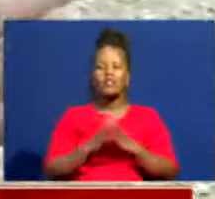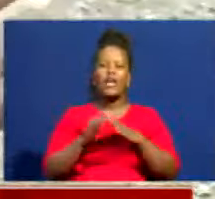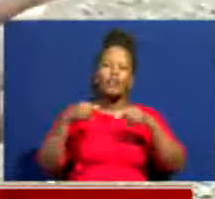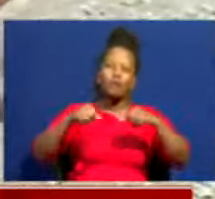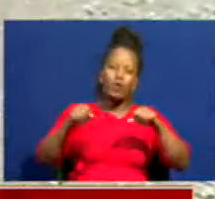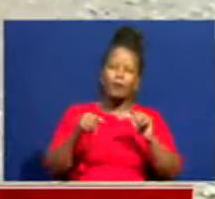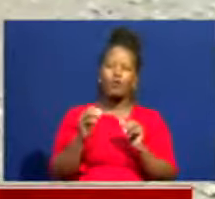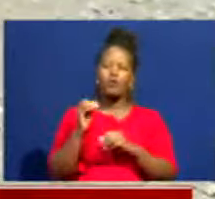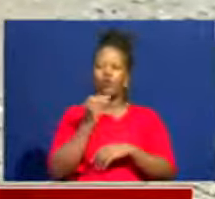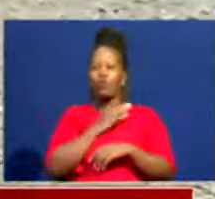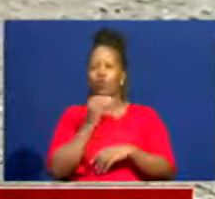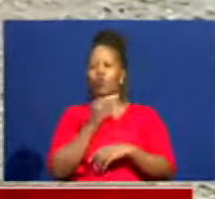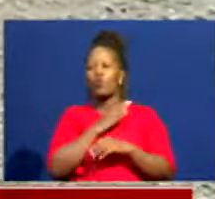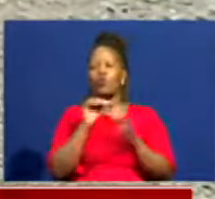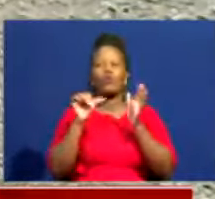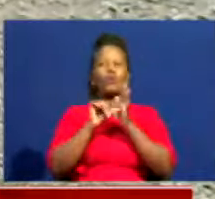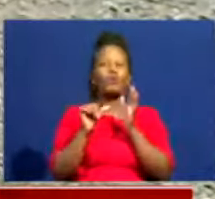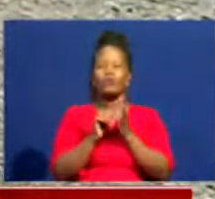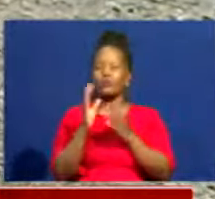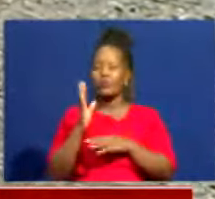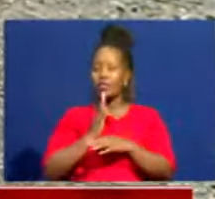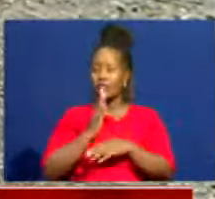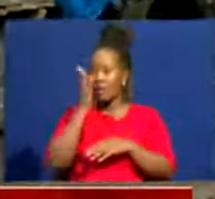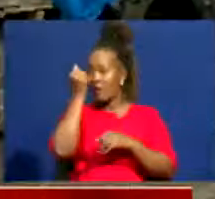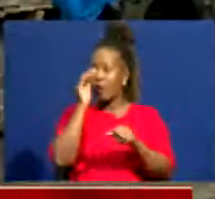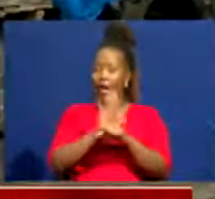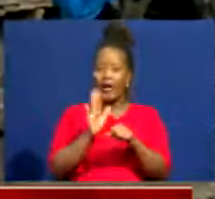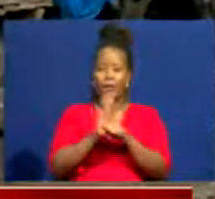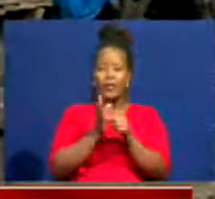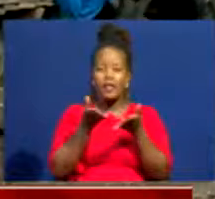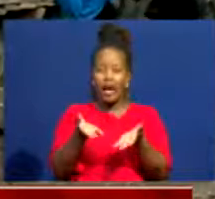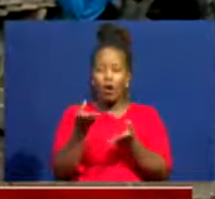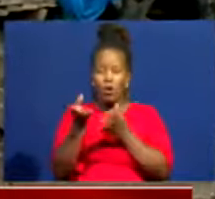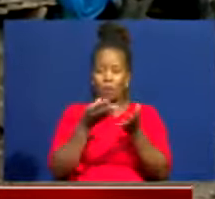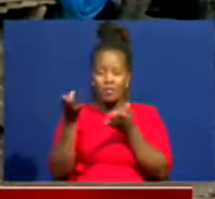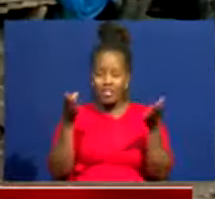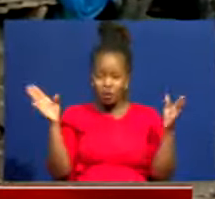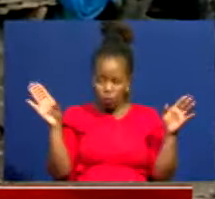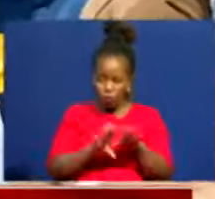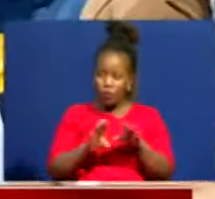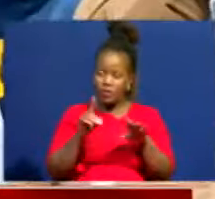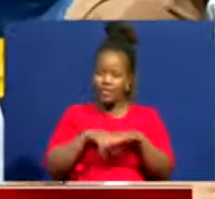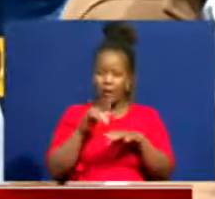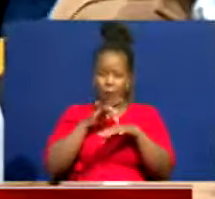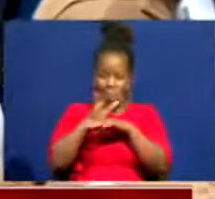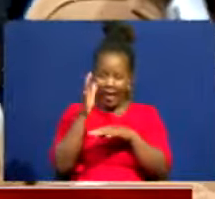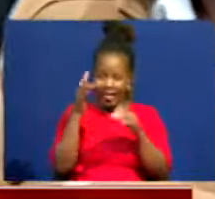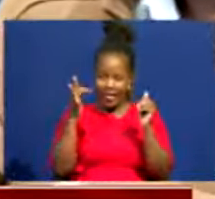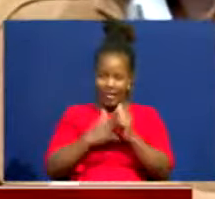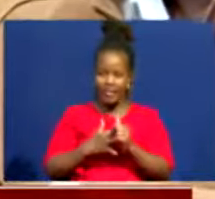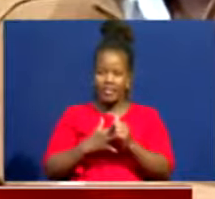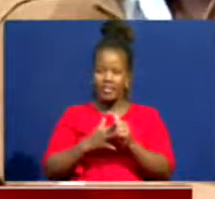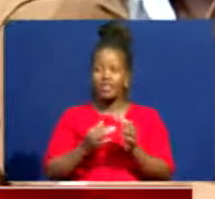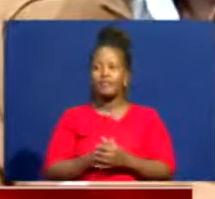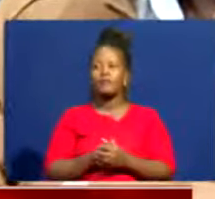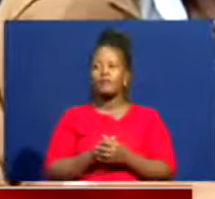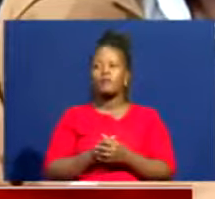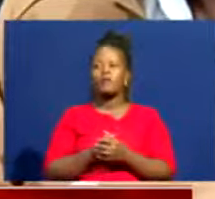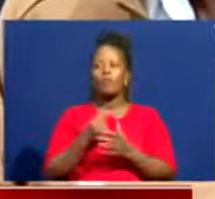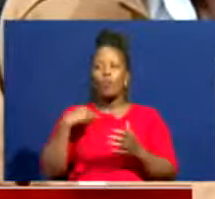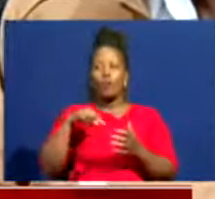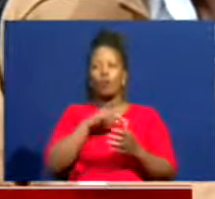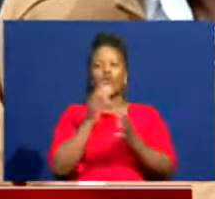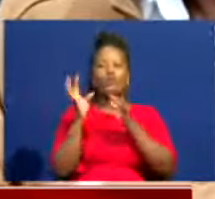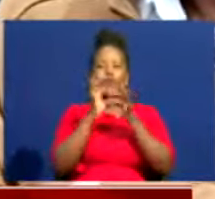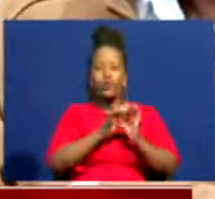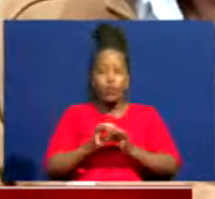insecurity in the town that has since forced most of them to close their businesses as early as 8 p.m. We are going to come together